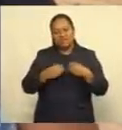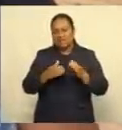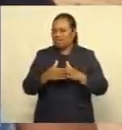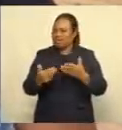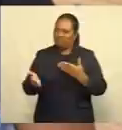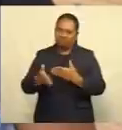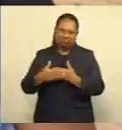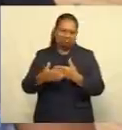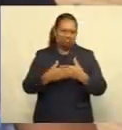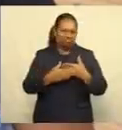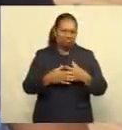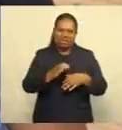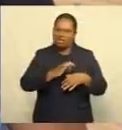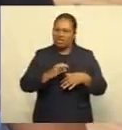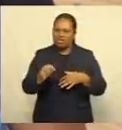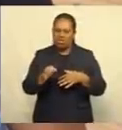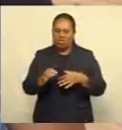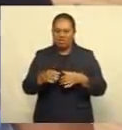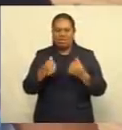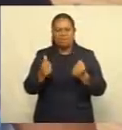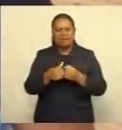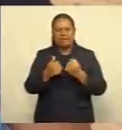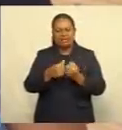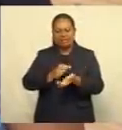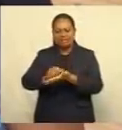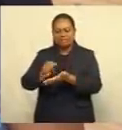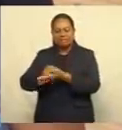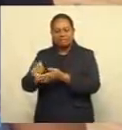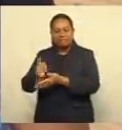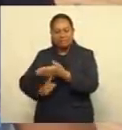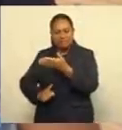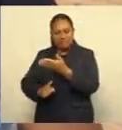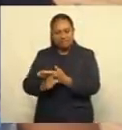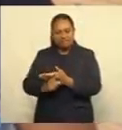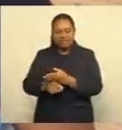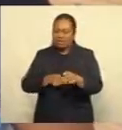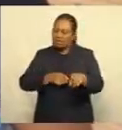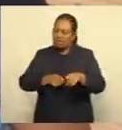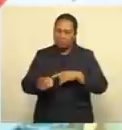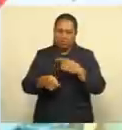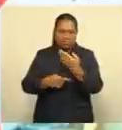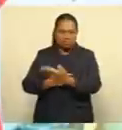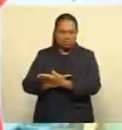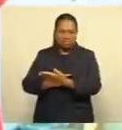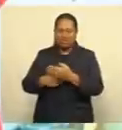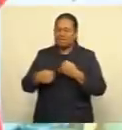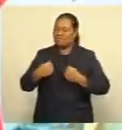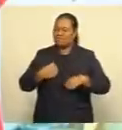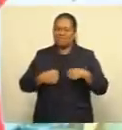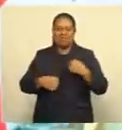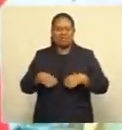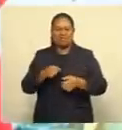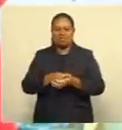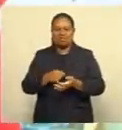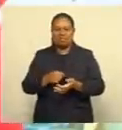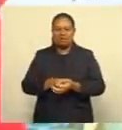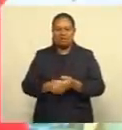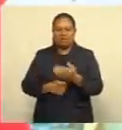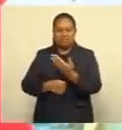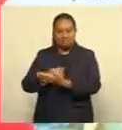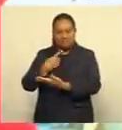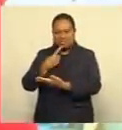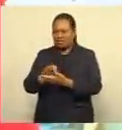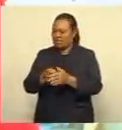make enough sales. And for restaurants or eateries around this area, it's a struggle. At the moment, it's really down. It's really